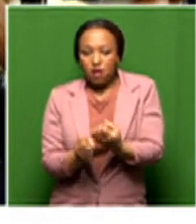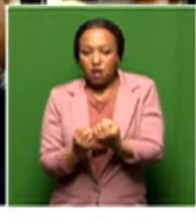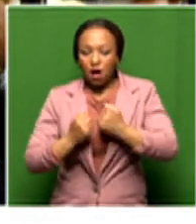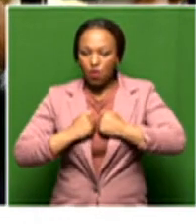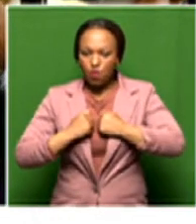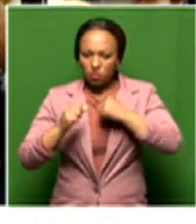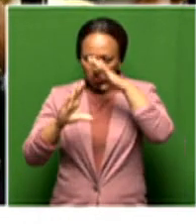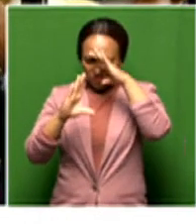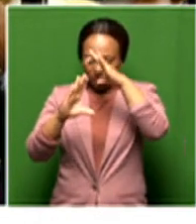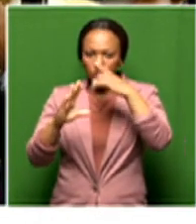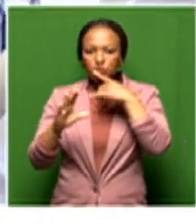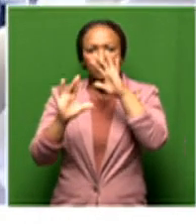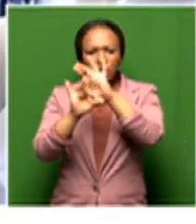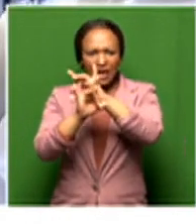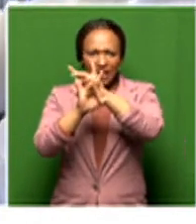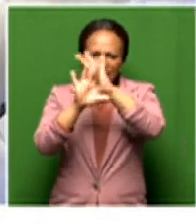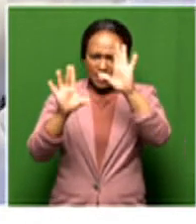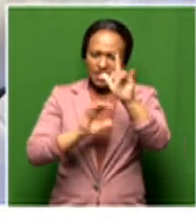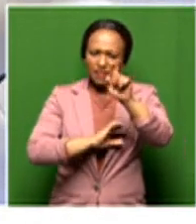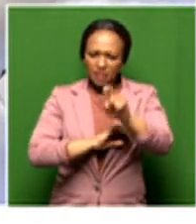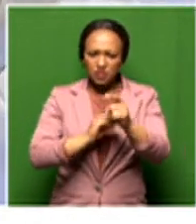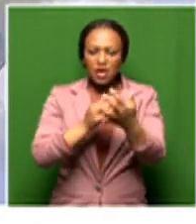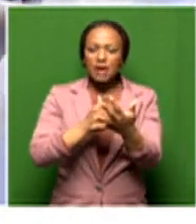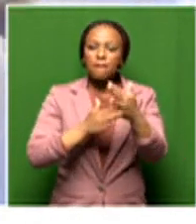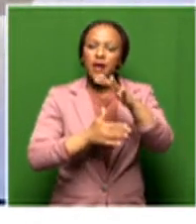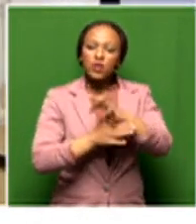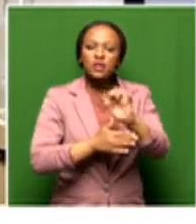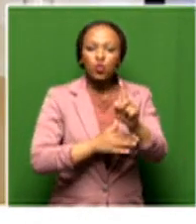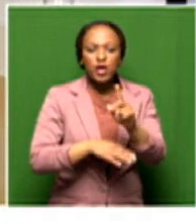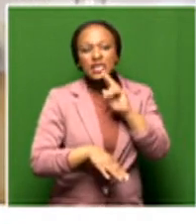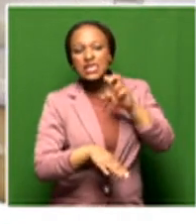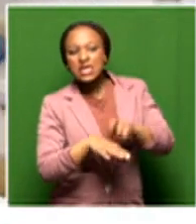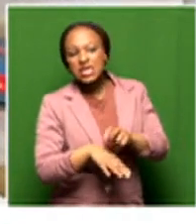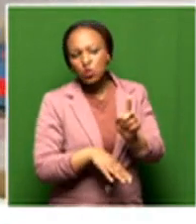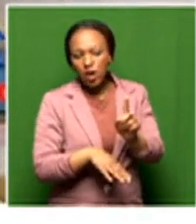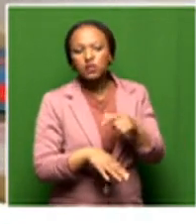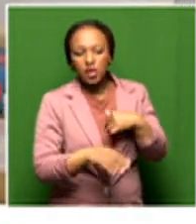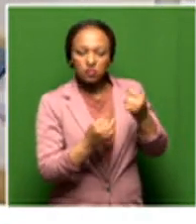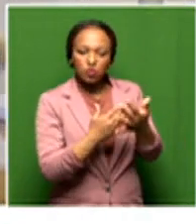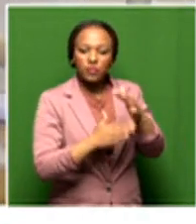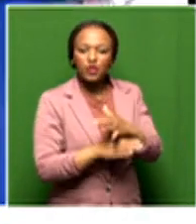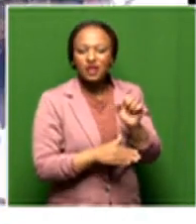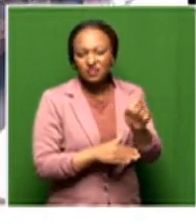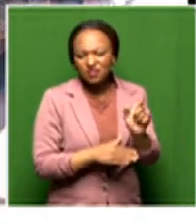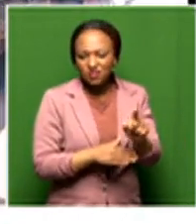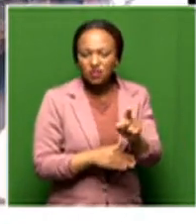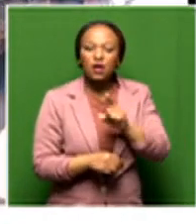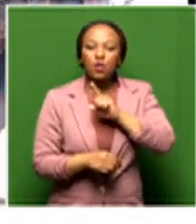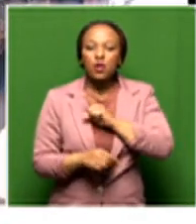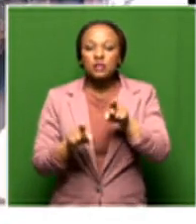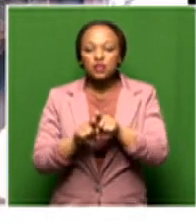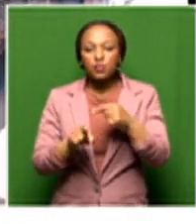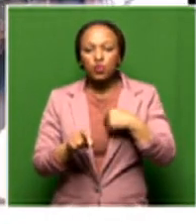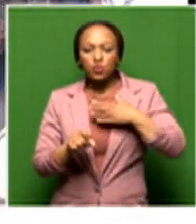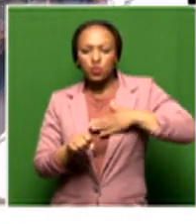focused around being clear as to what is prioritized and needed at a particular point in time. We have also been wanting